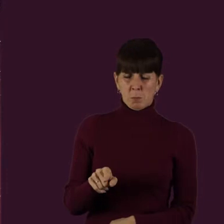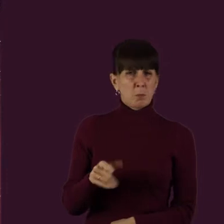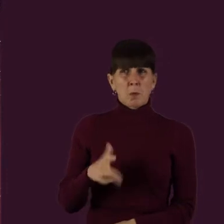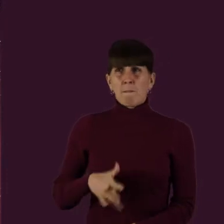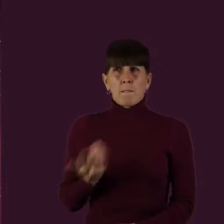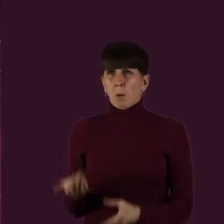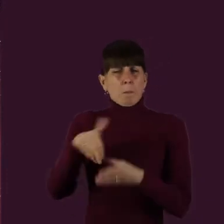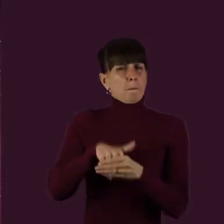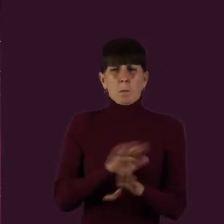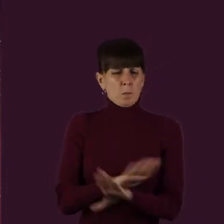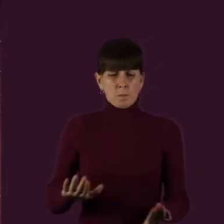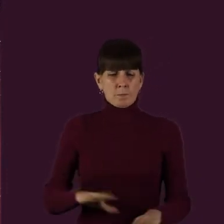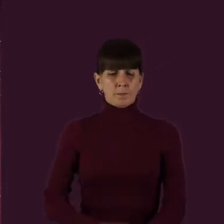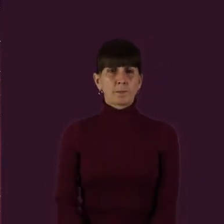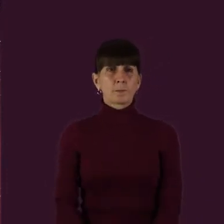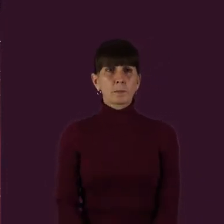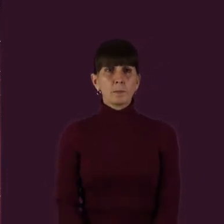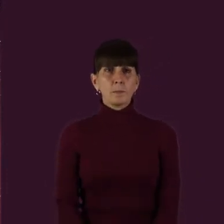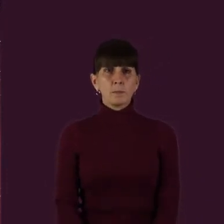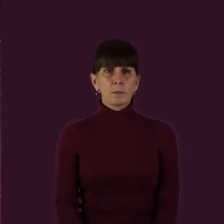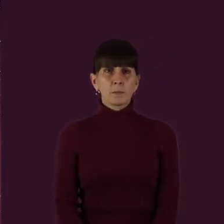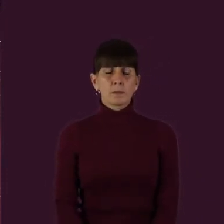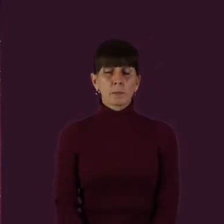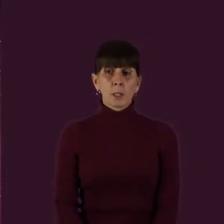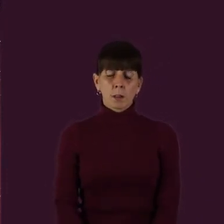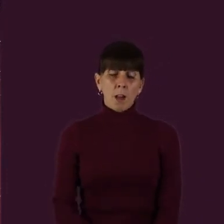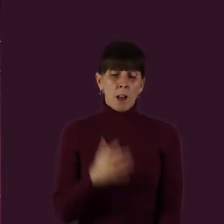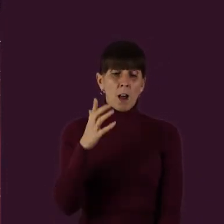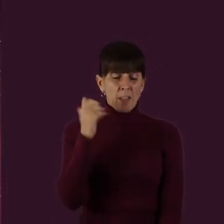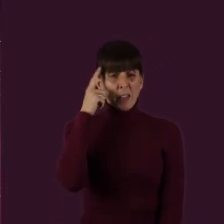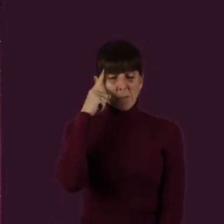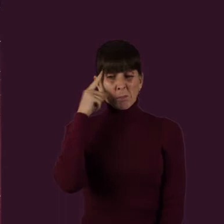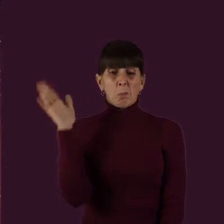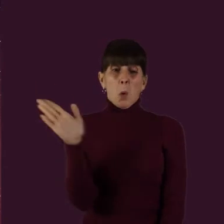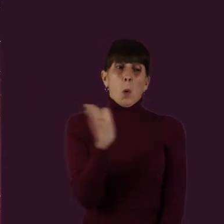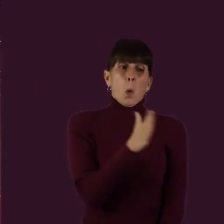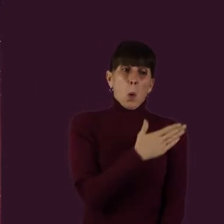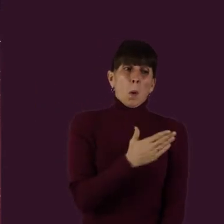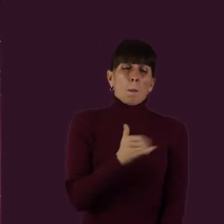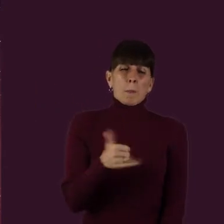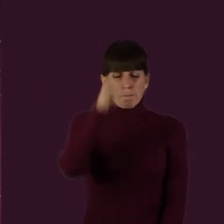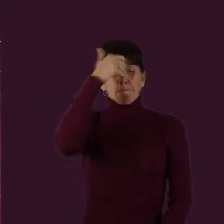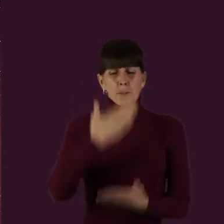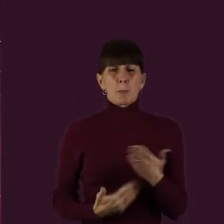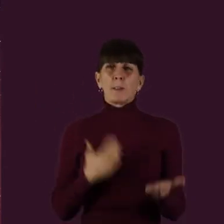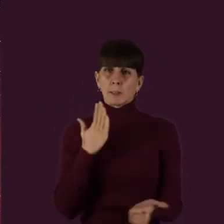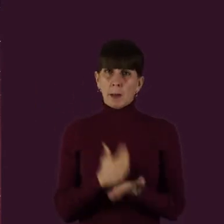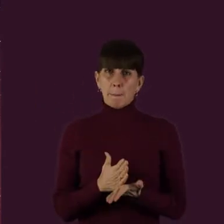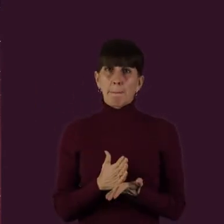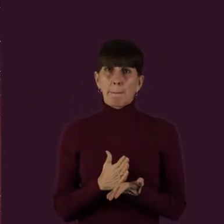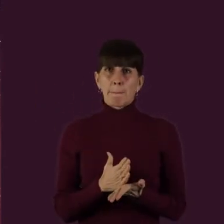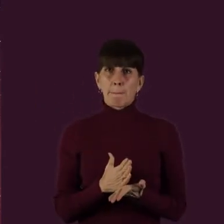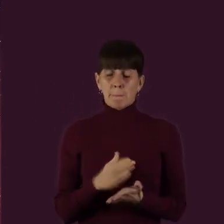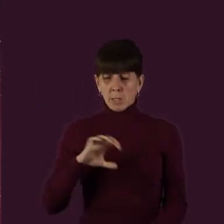in somewhere? I guess that we all have at one time or another. But this is just how